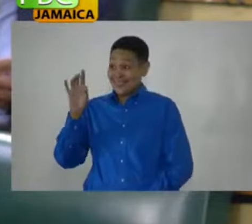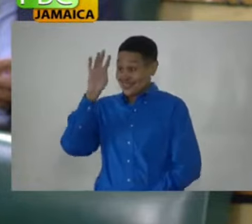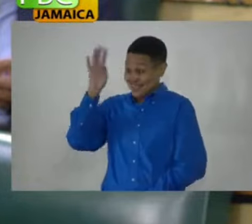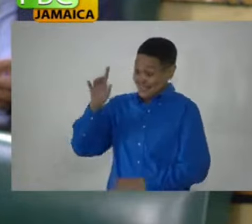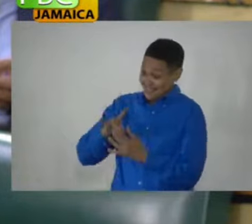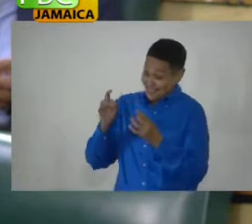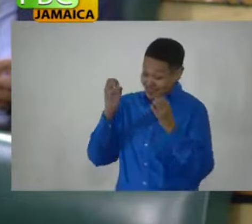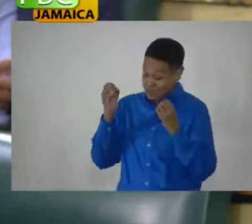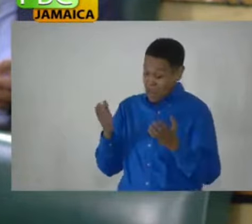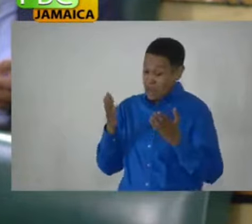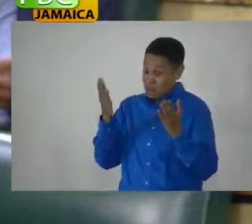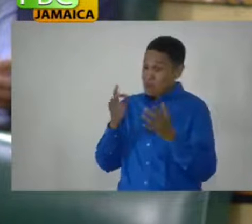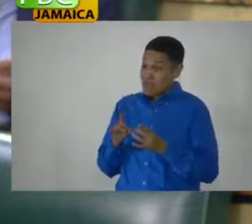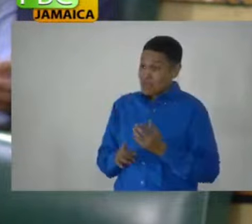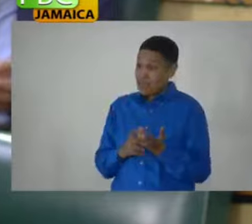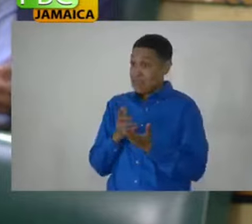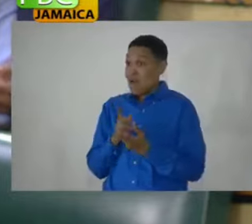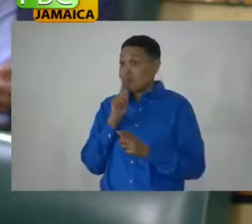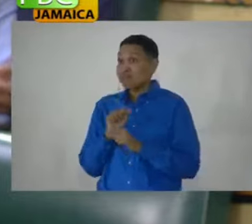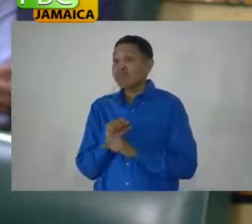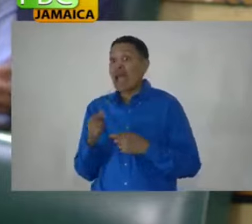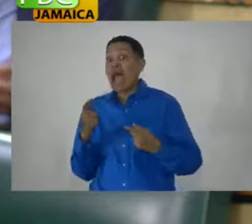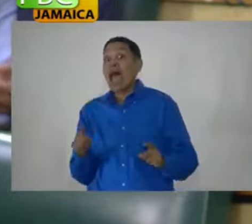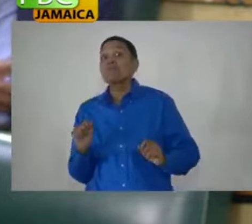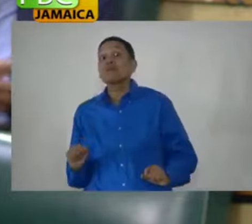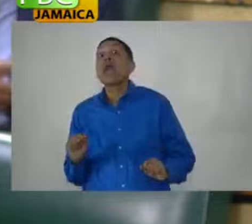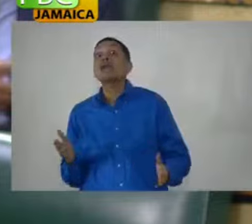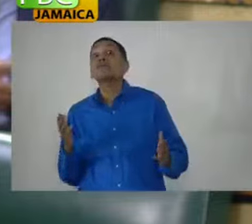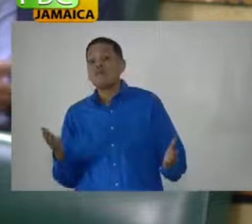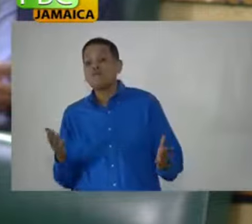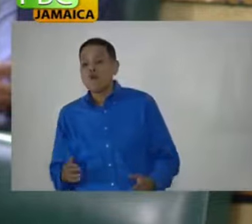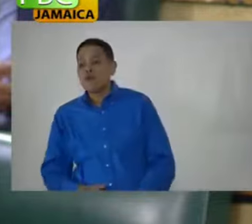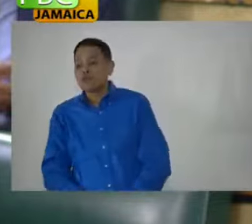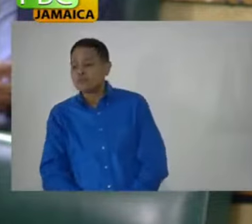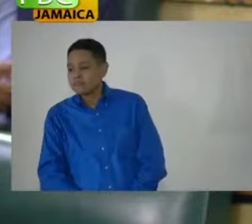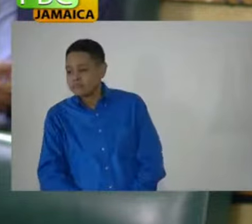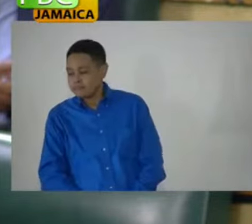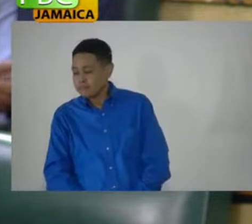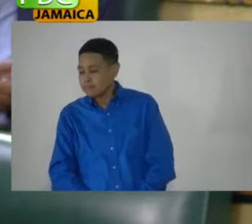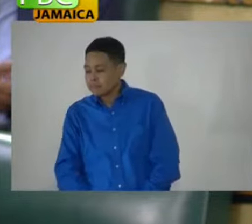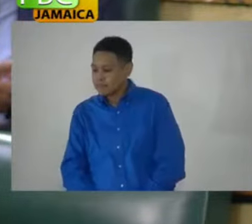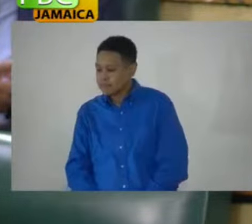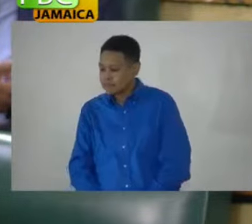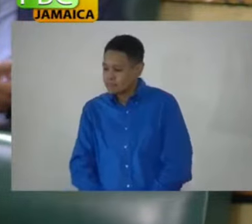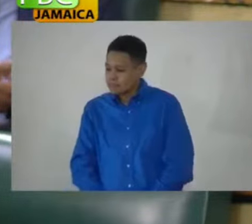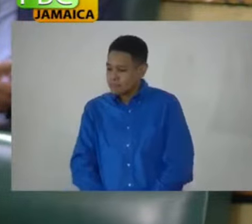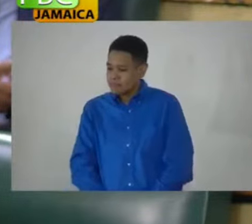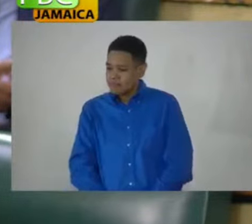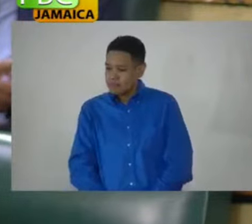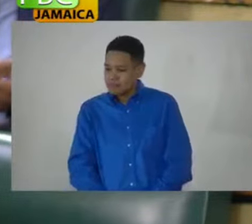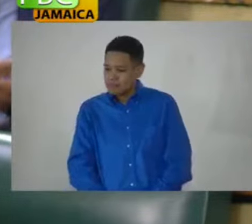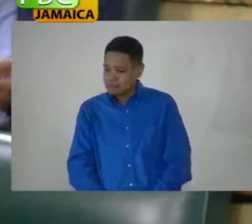many proposals that the leader of the opposition has put forward. So, Madam